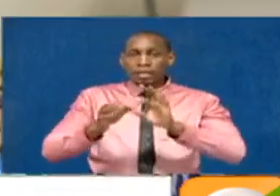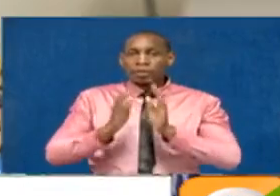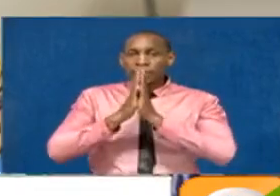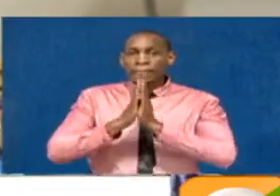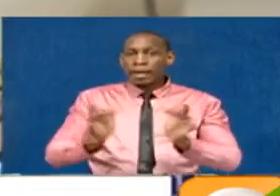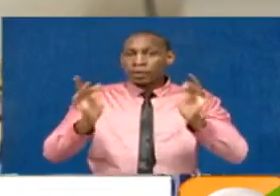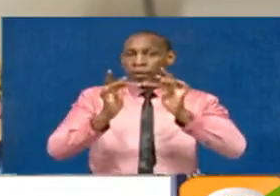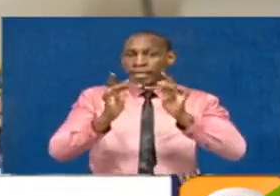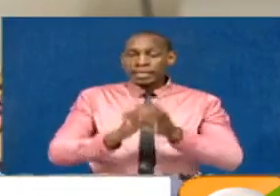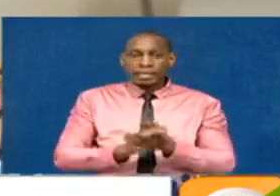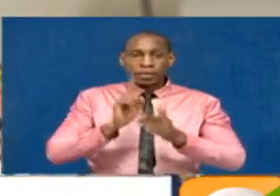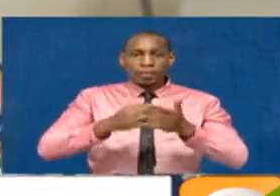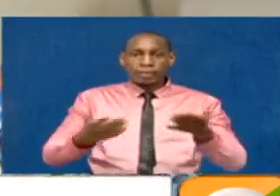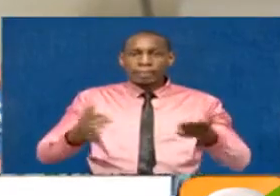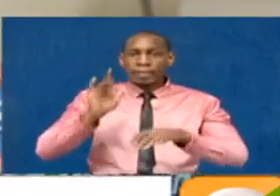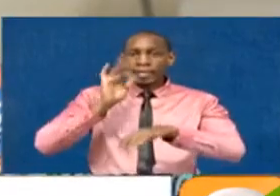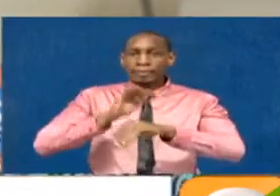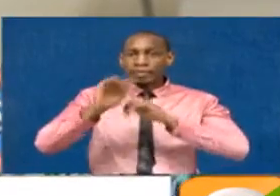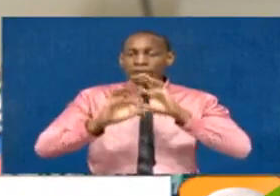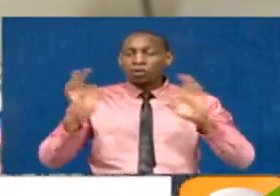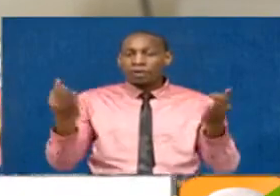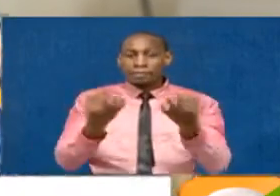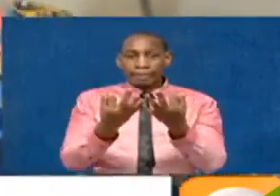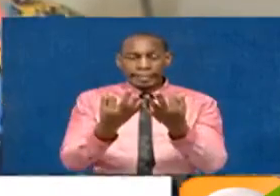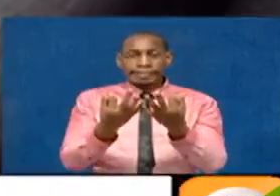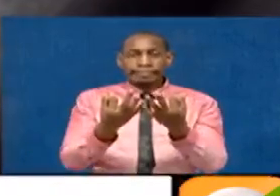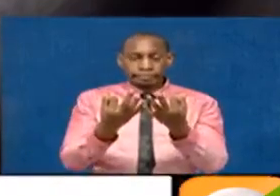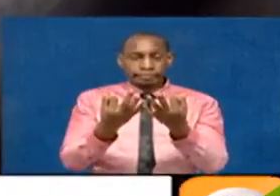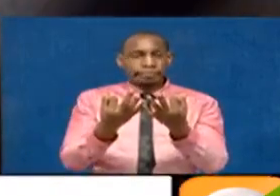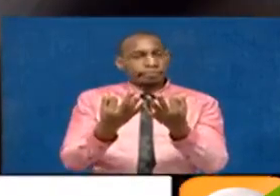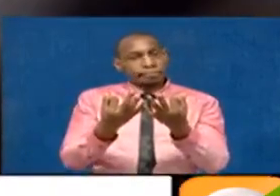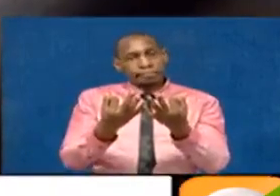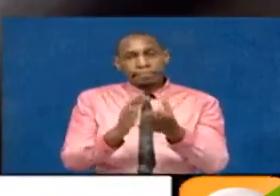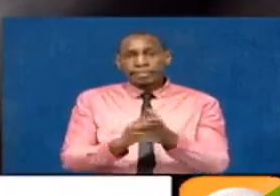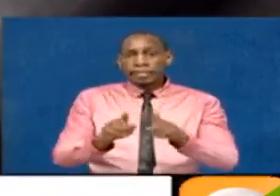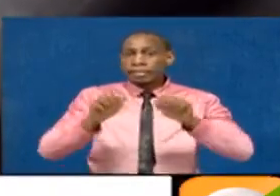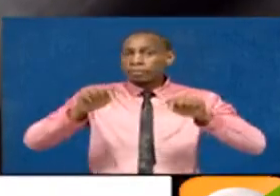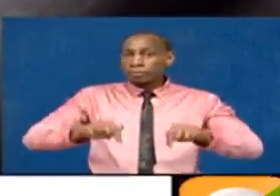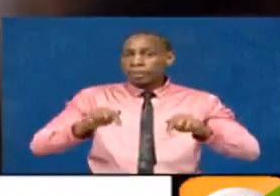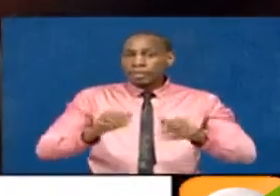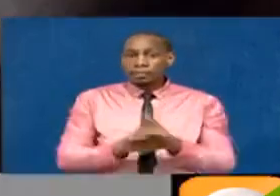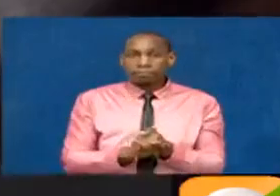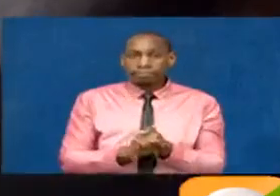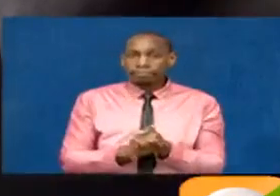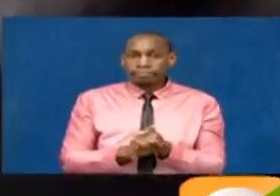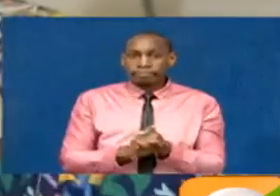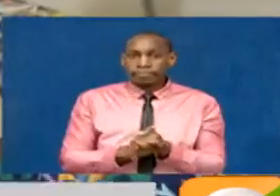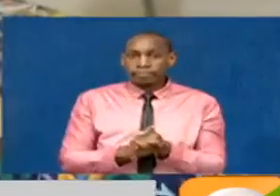online. Whatever happened has affected them, the whole family. And like today, we are